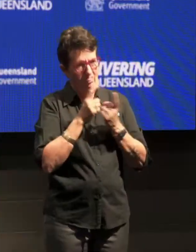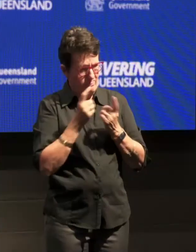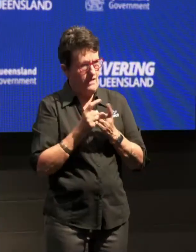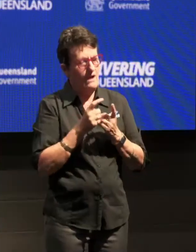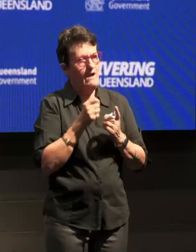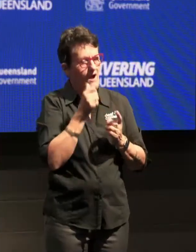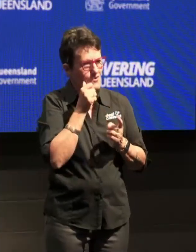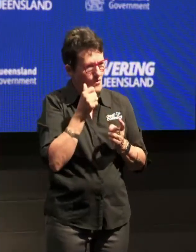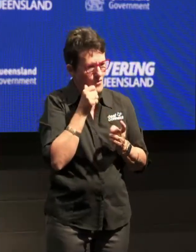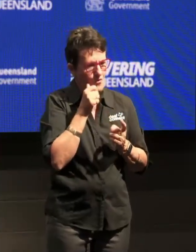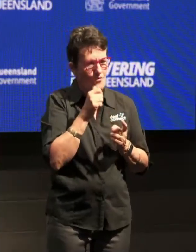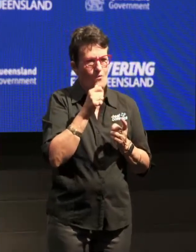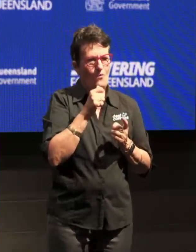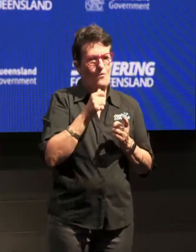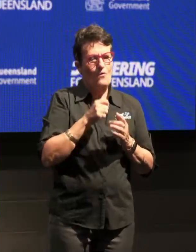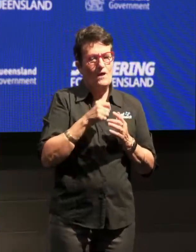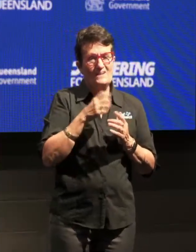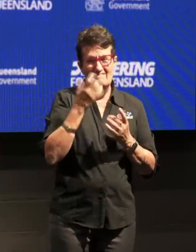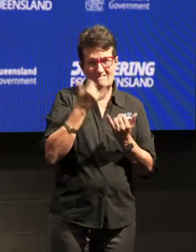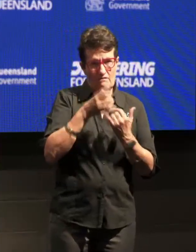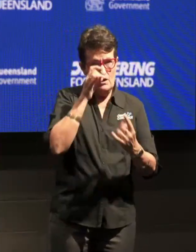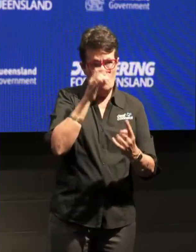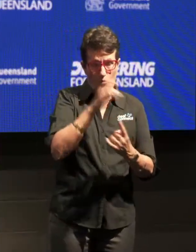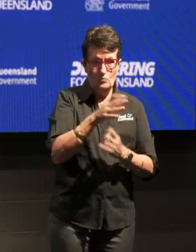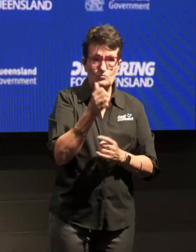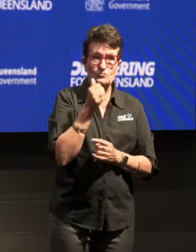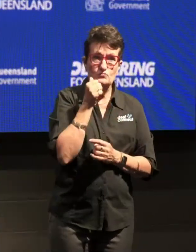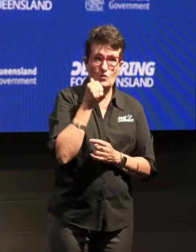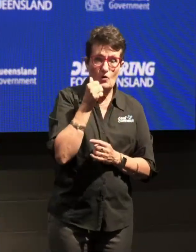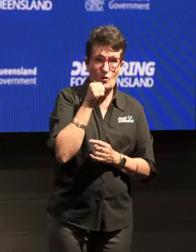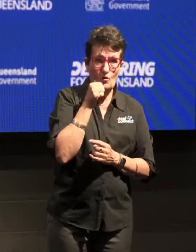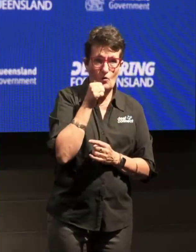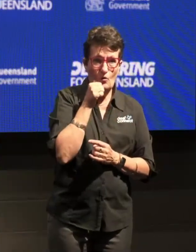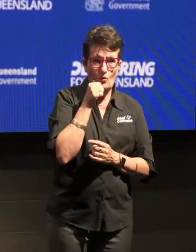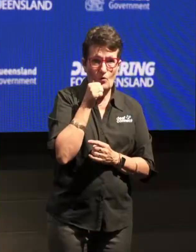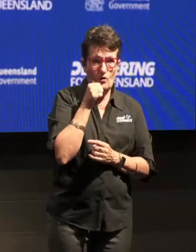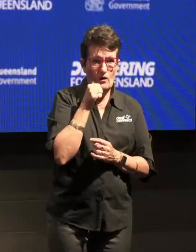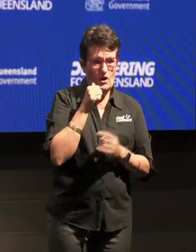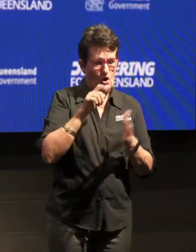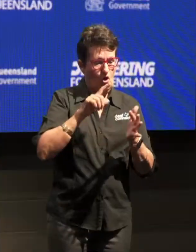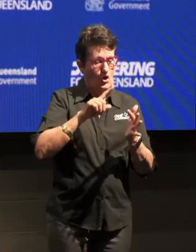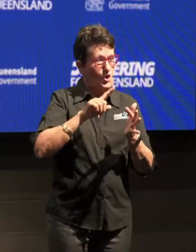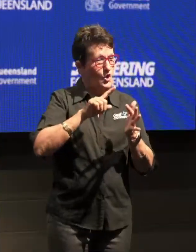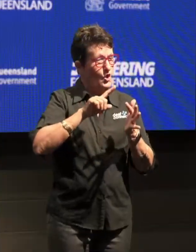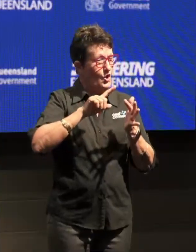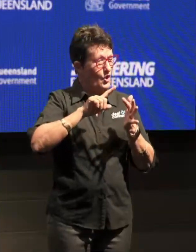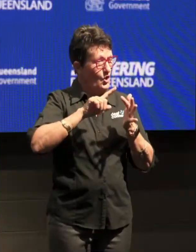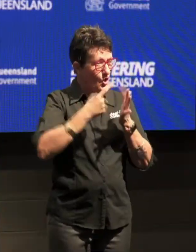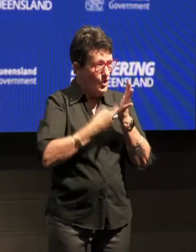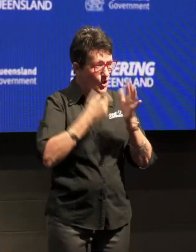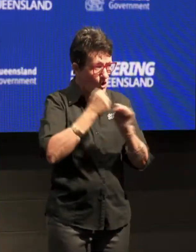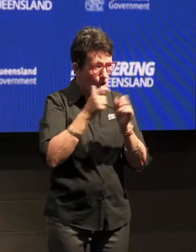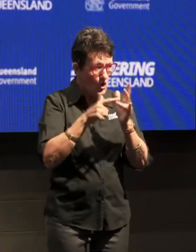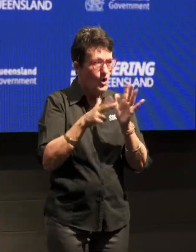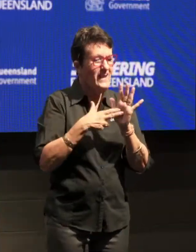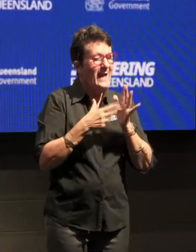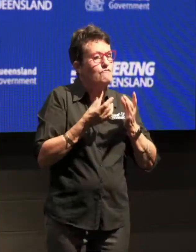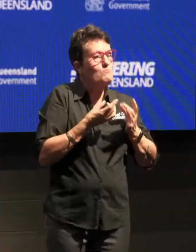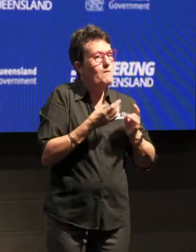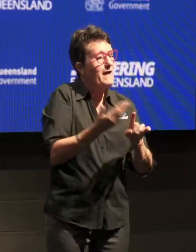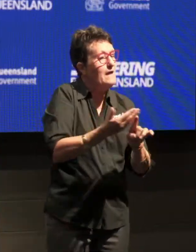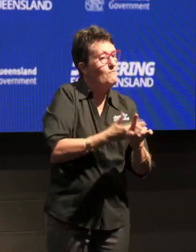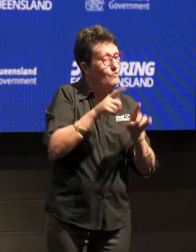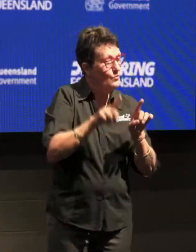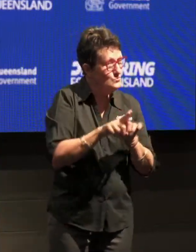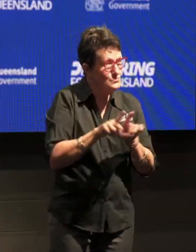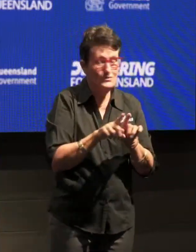do, but it is important to know that the likes of Ergon have pre-positioned assets there, and